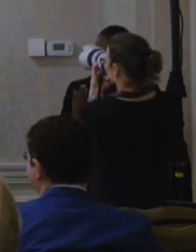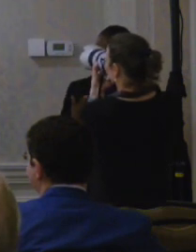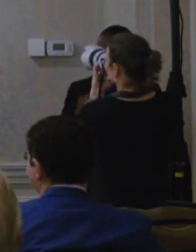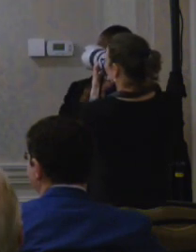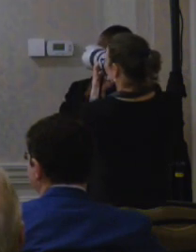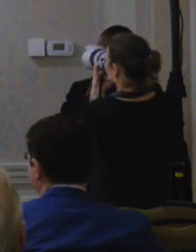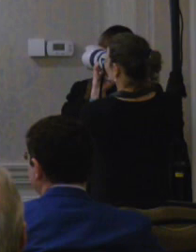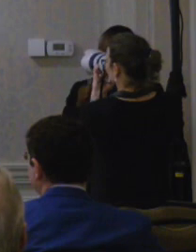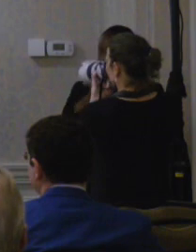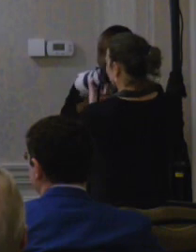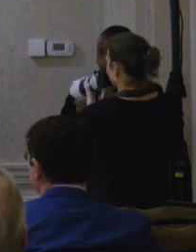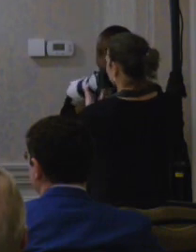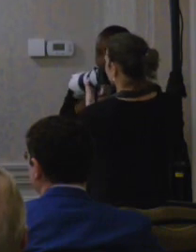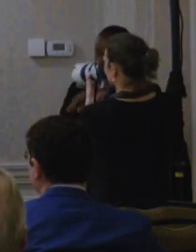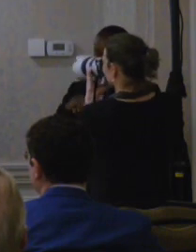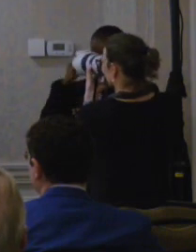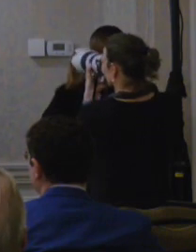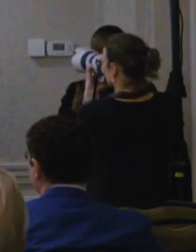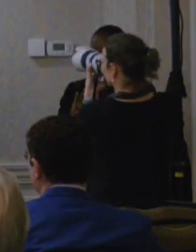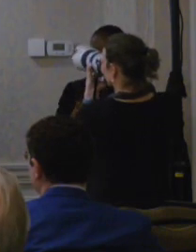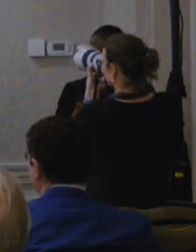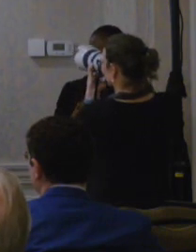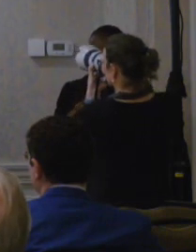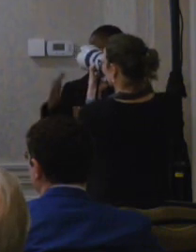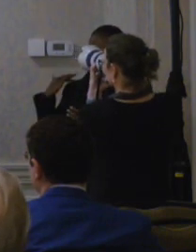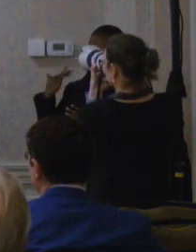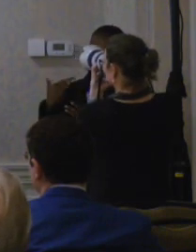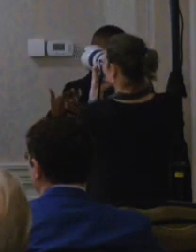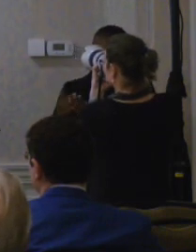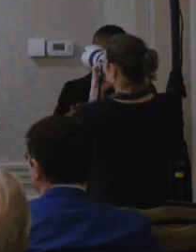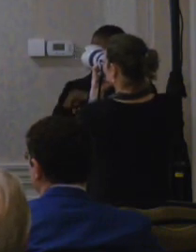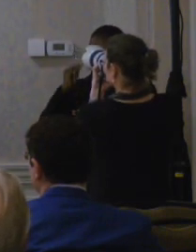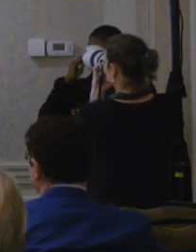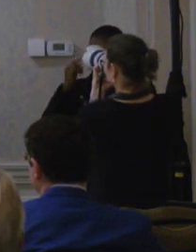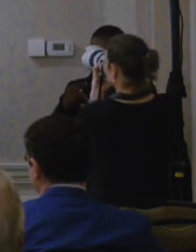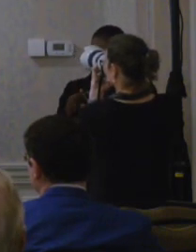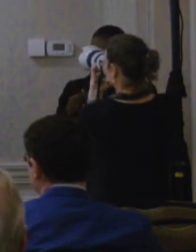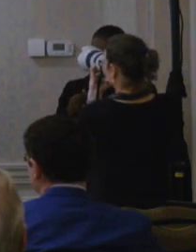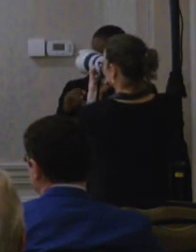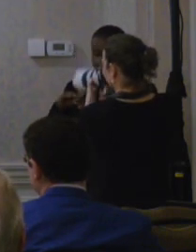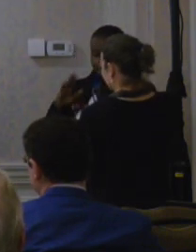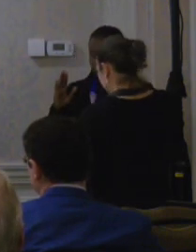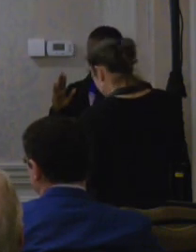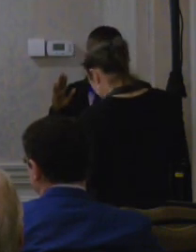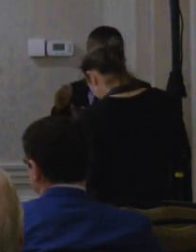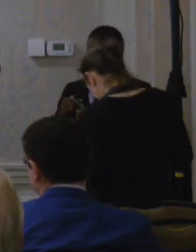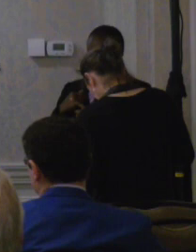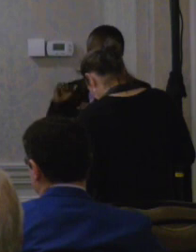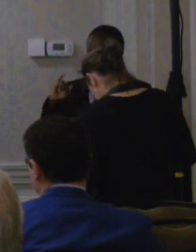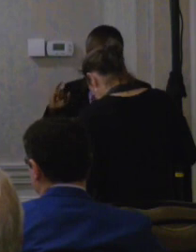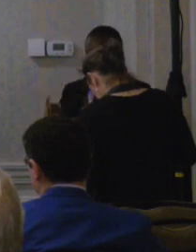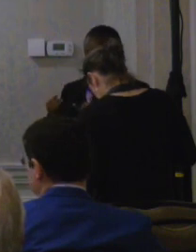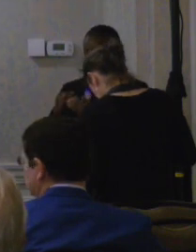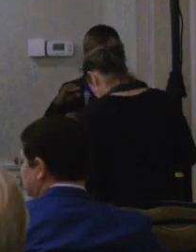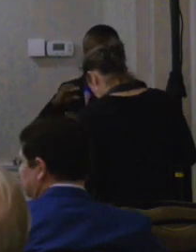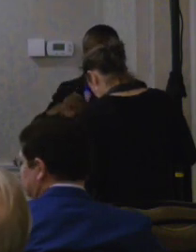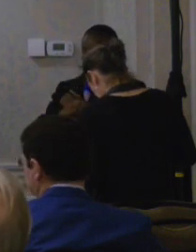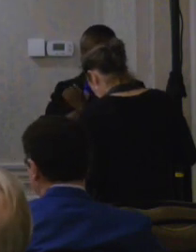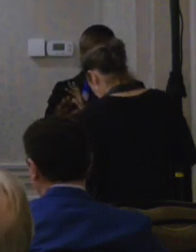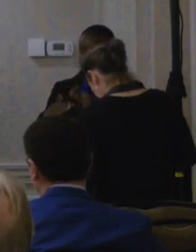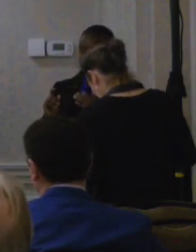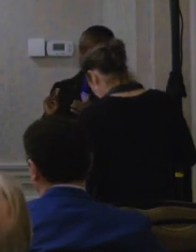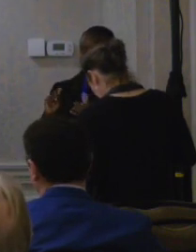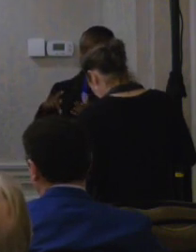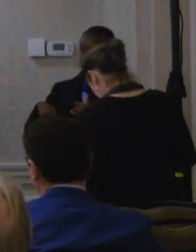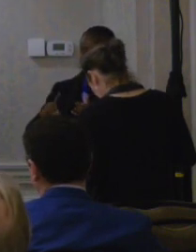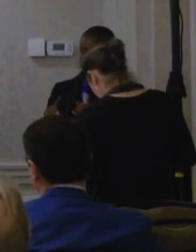on my radar as countries where we've learned a lot in the past. So we are learning more from new countries about how teacher